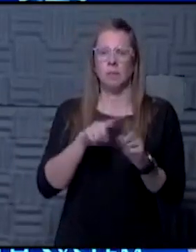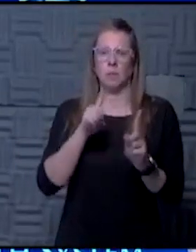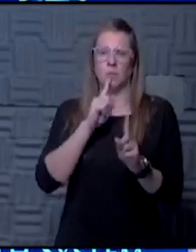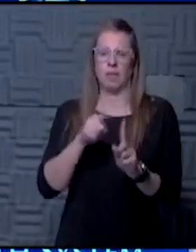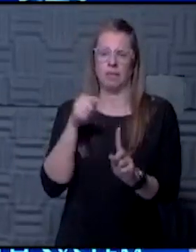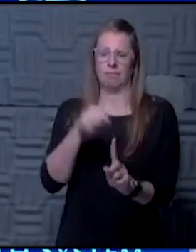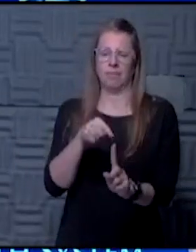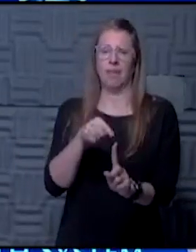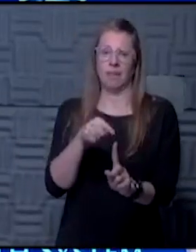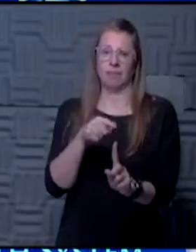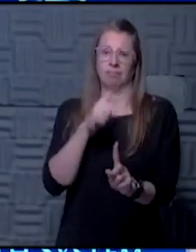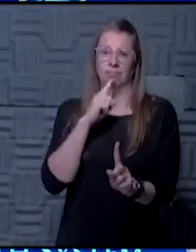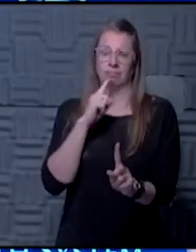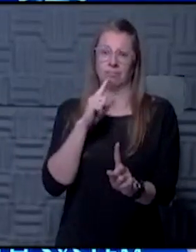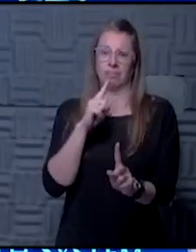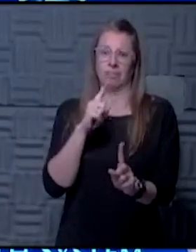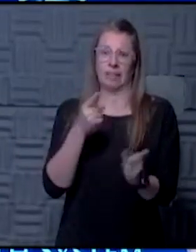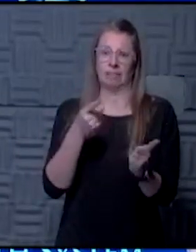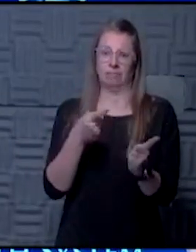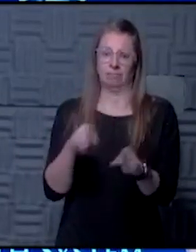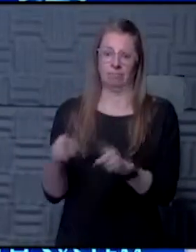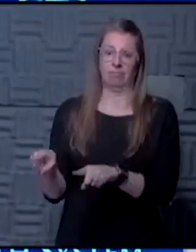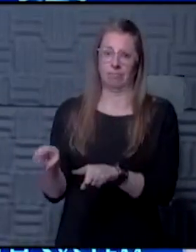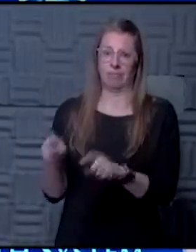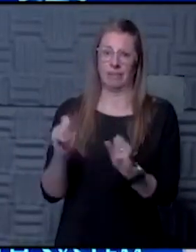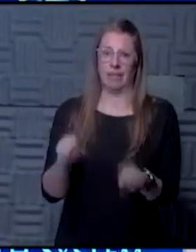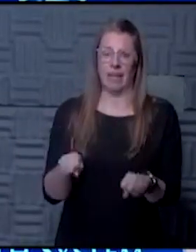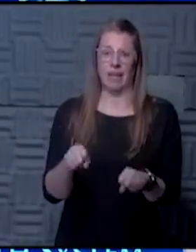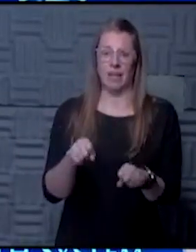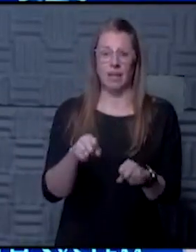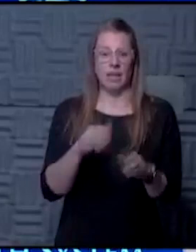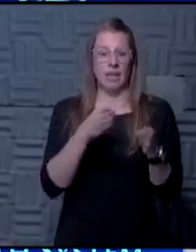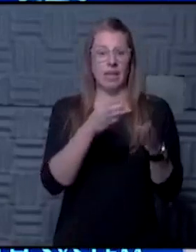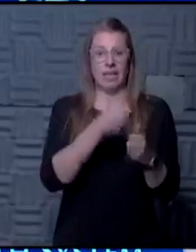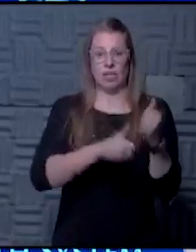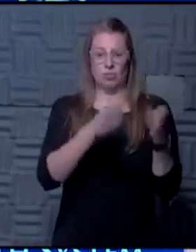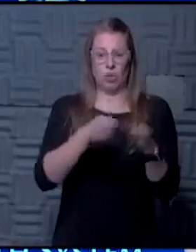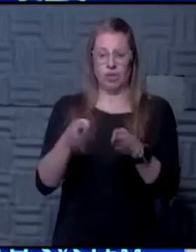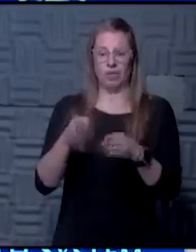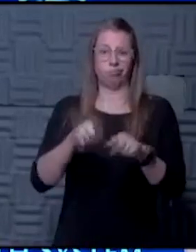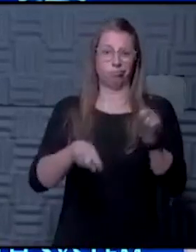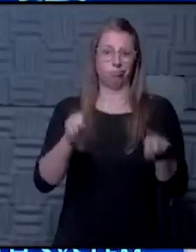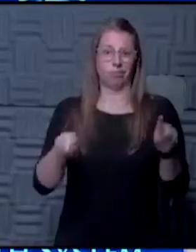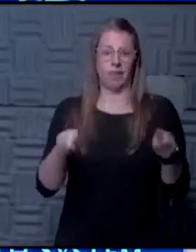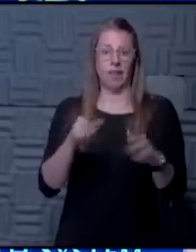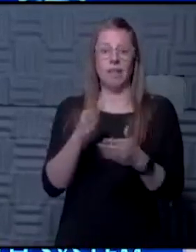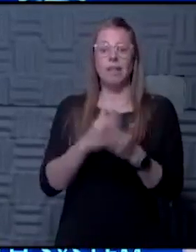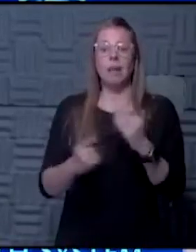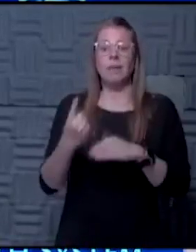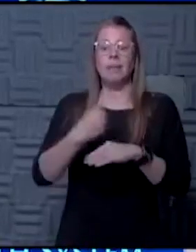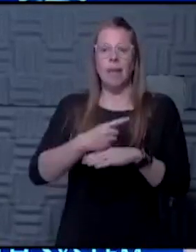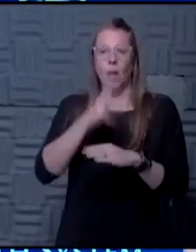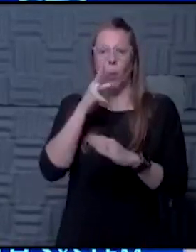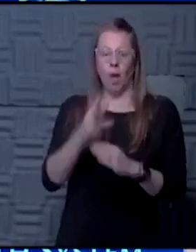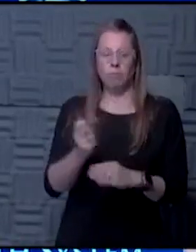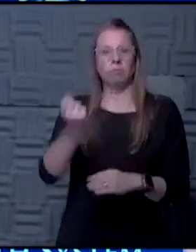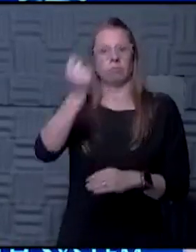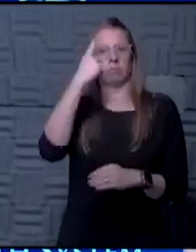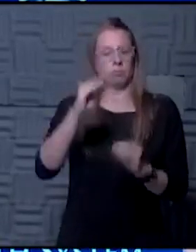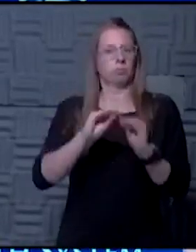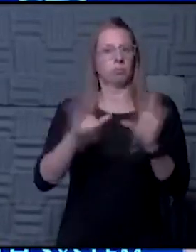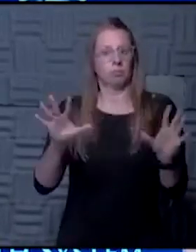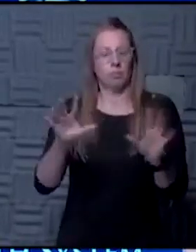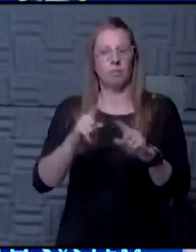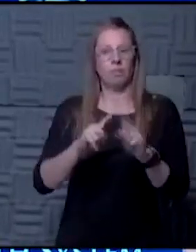does occur to varying levels, and it can look a little different in one person to another, and someday we'll understand it even better than we do. But it's probably